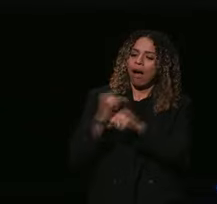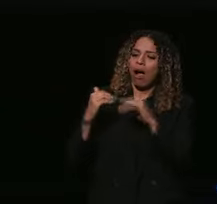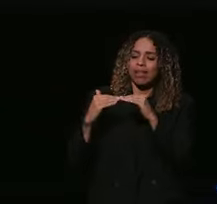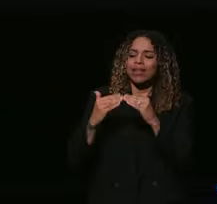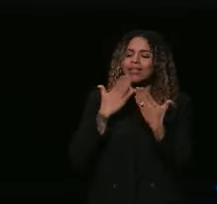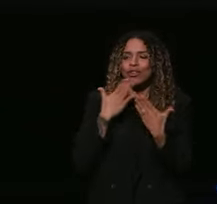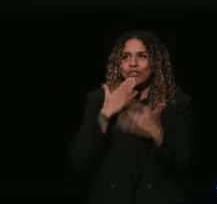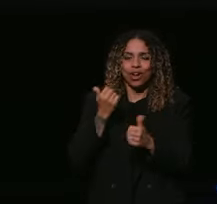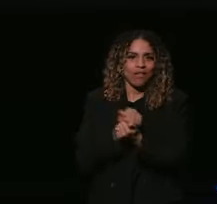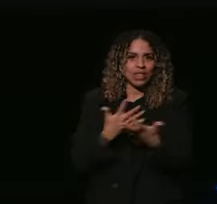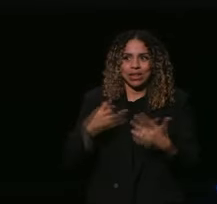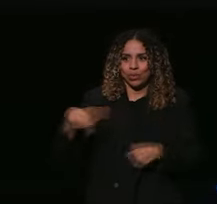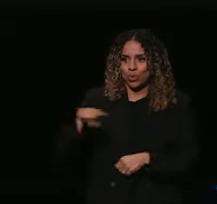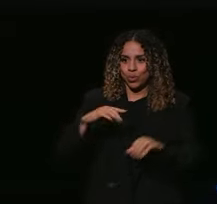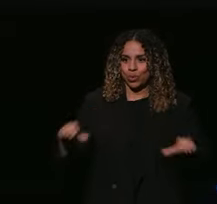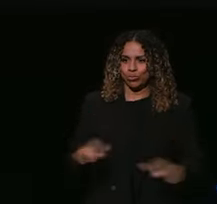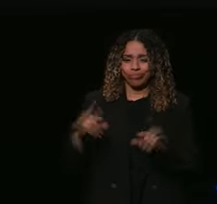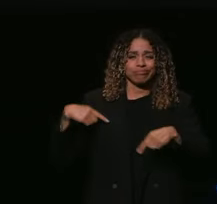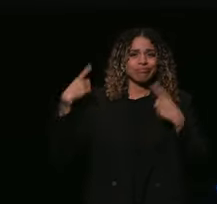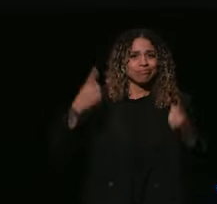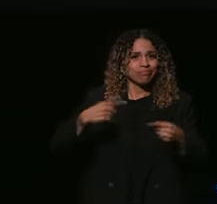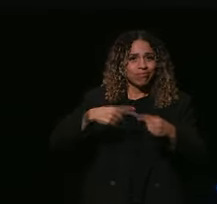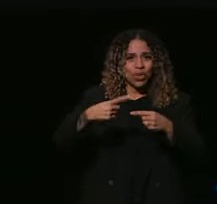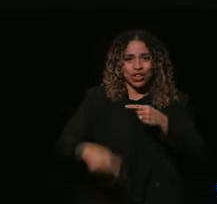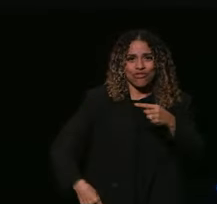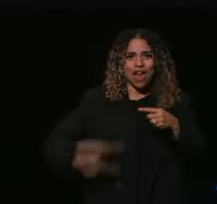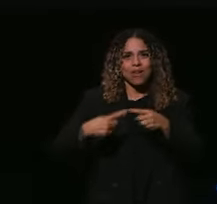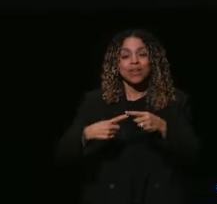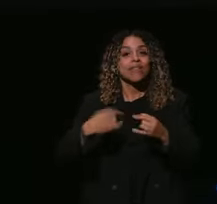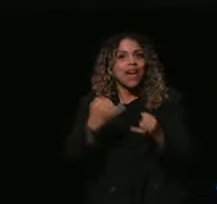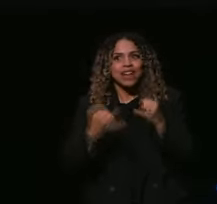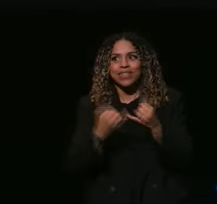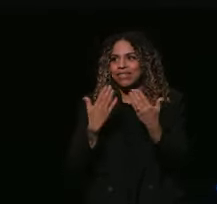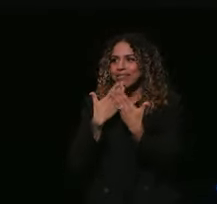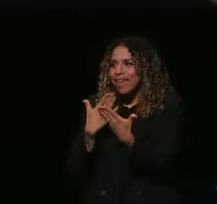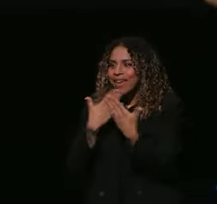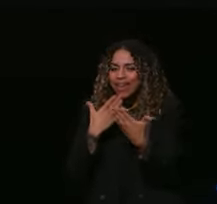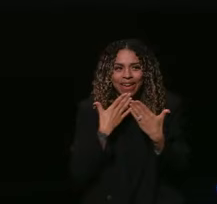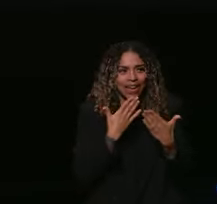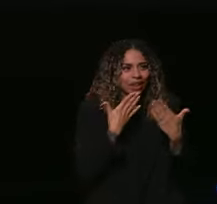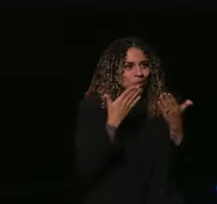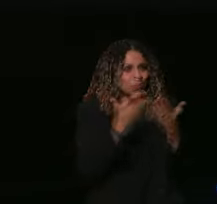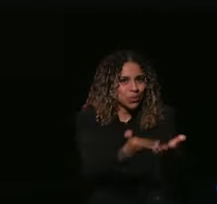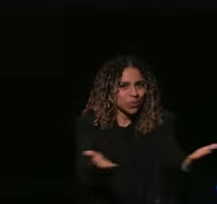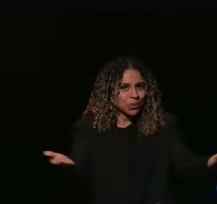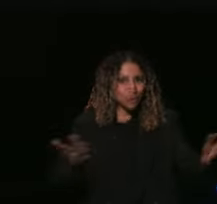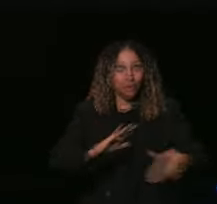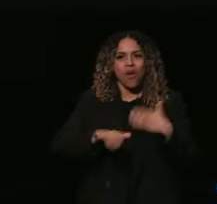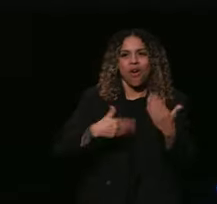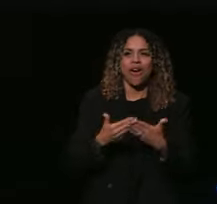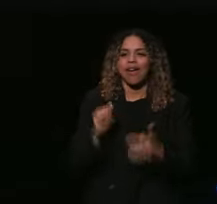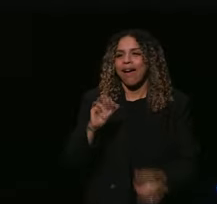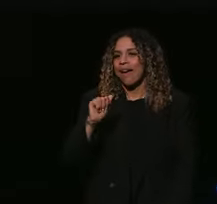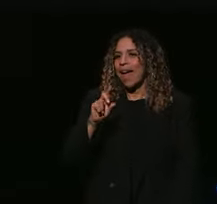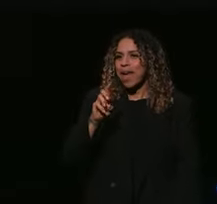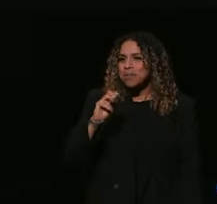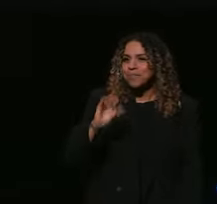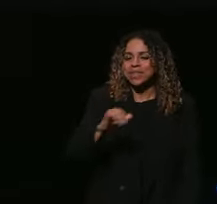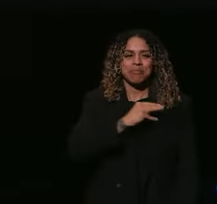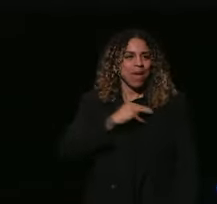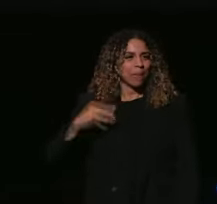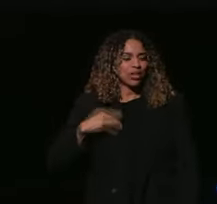do year-round. And finally, thank you to all the Academy members who volunteered